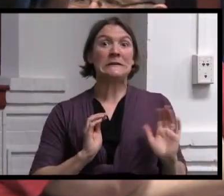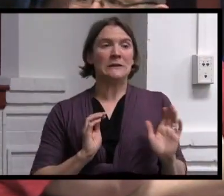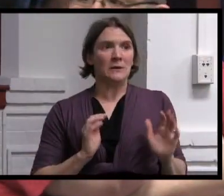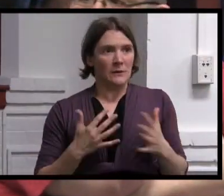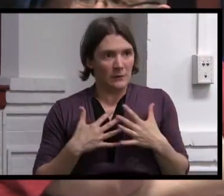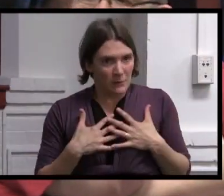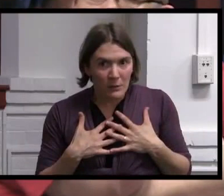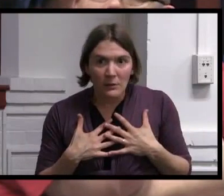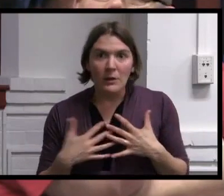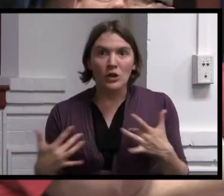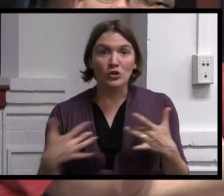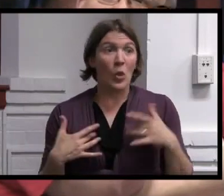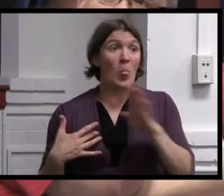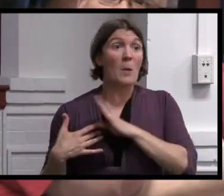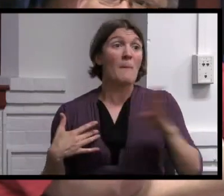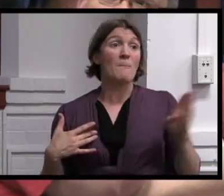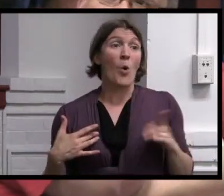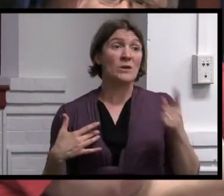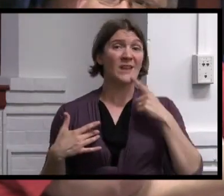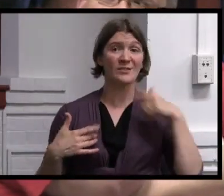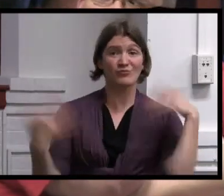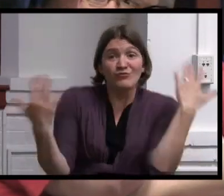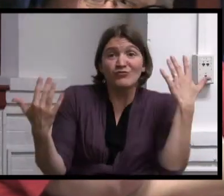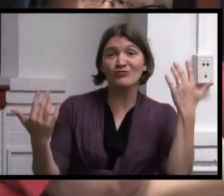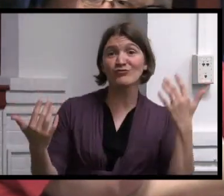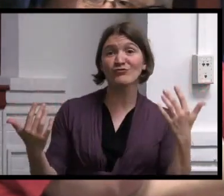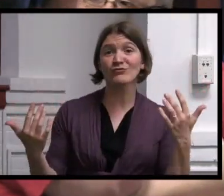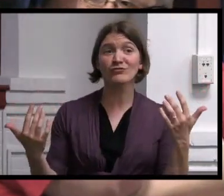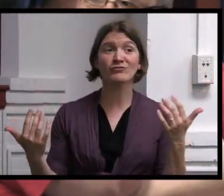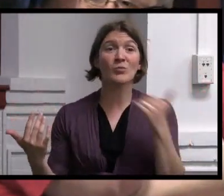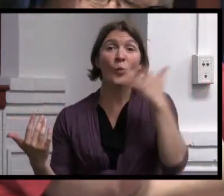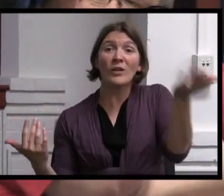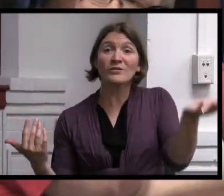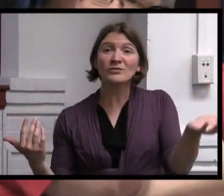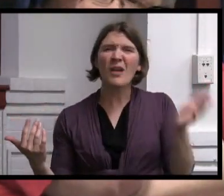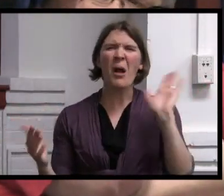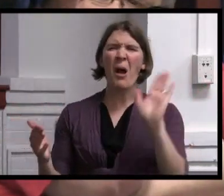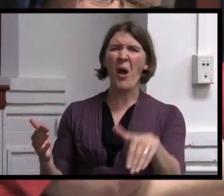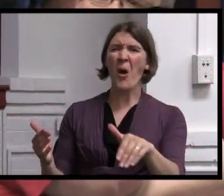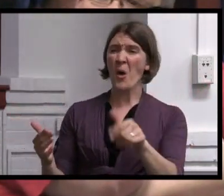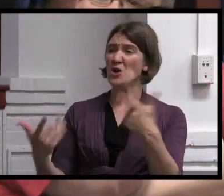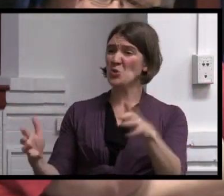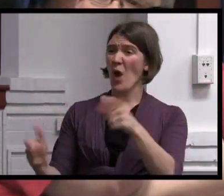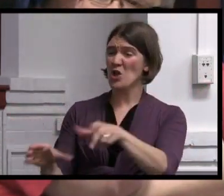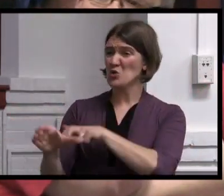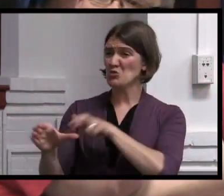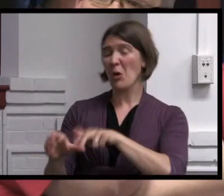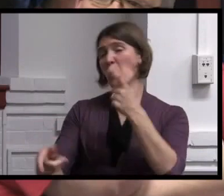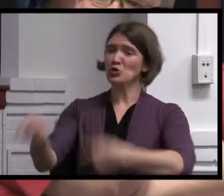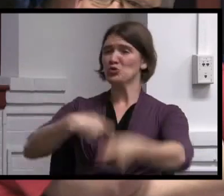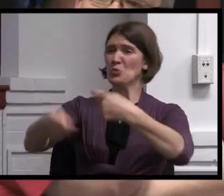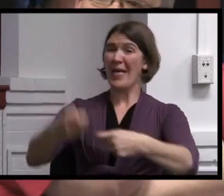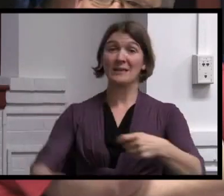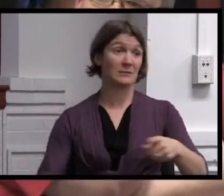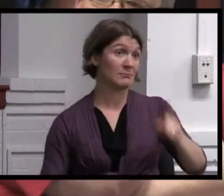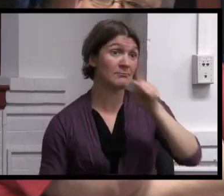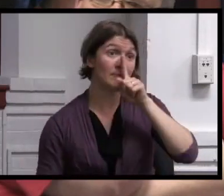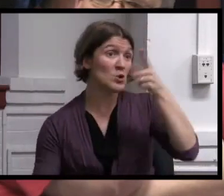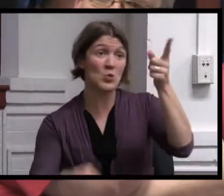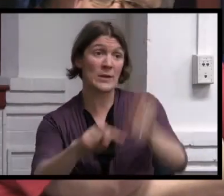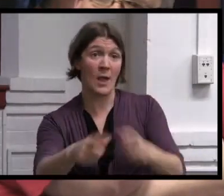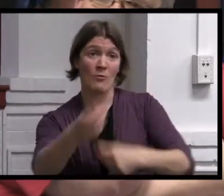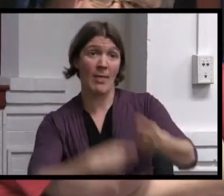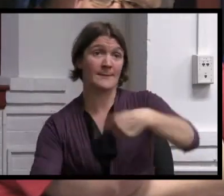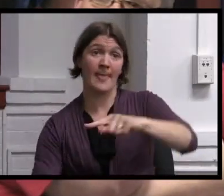What I see is the board saying that everybody's replaceable, and that is simply not the case.